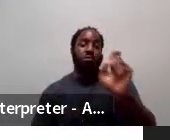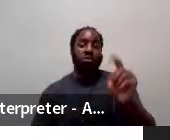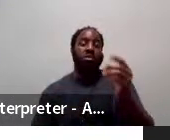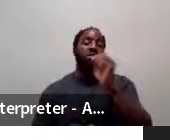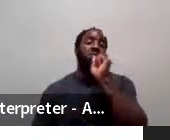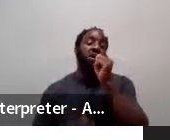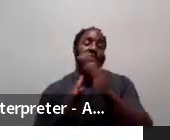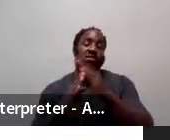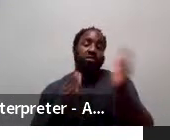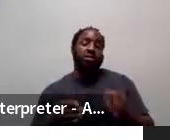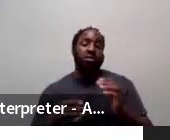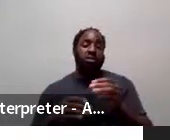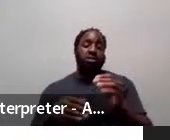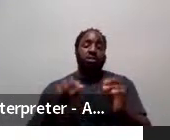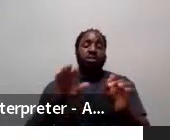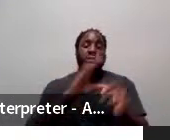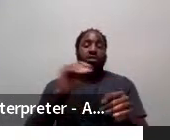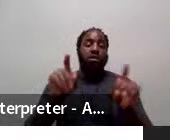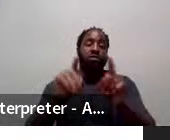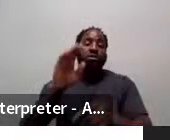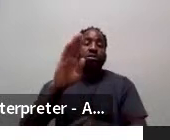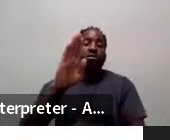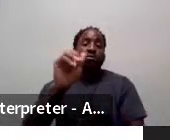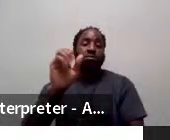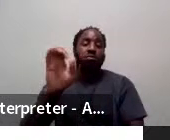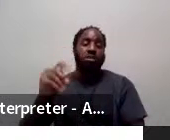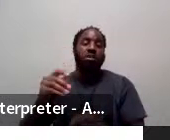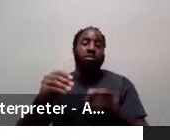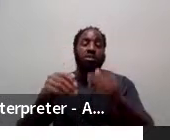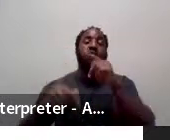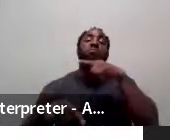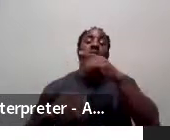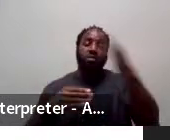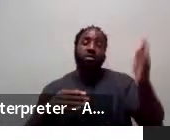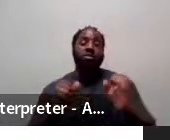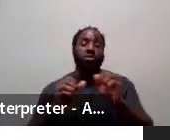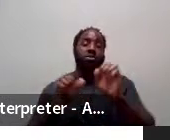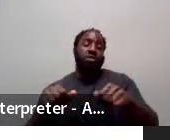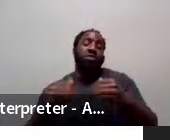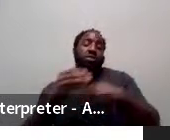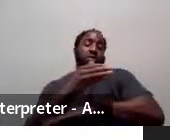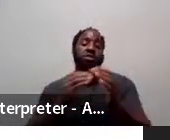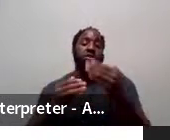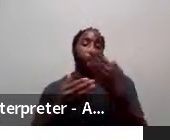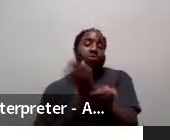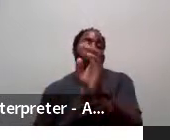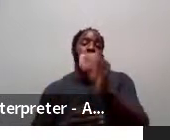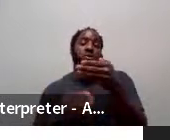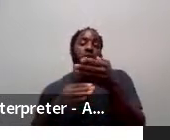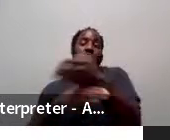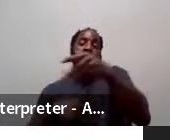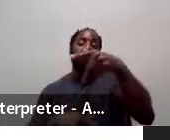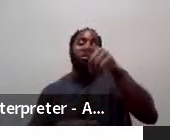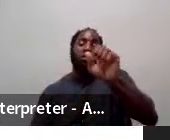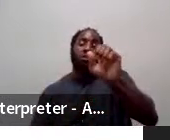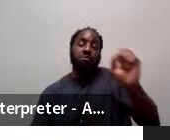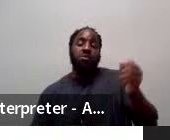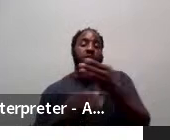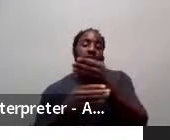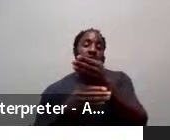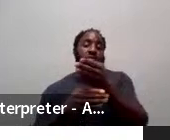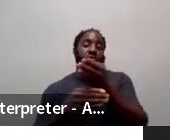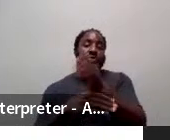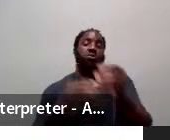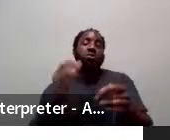side, as well as the Bassett Avenue public side. So you'll be able to get to this station vis-a-vis an overpass from either the